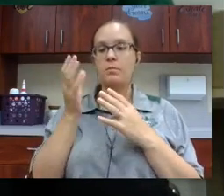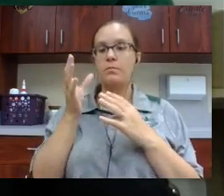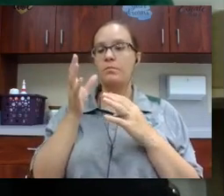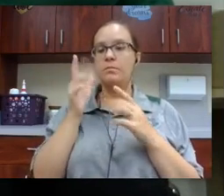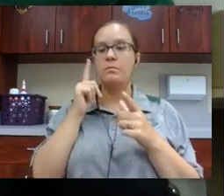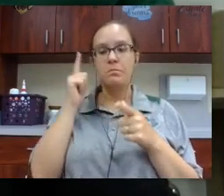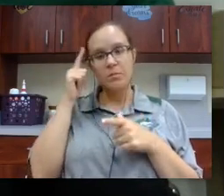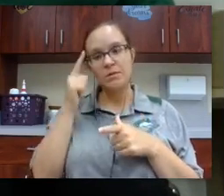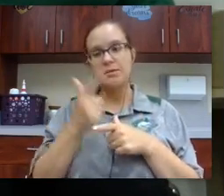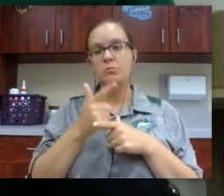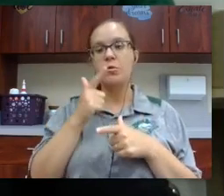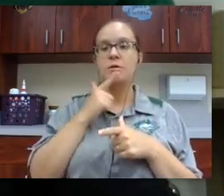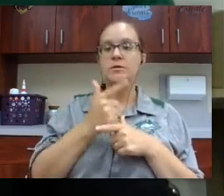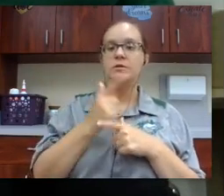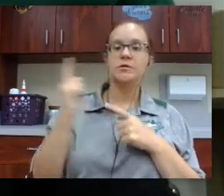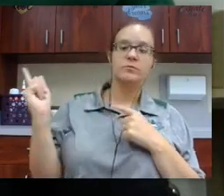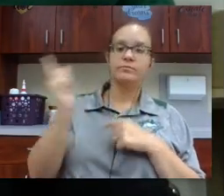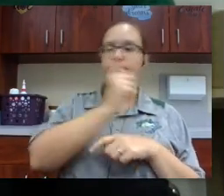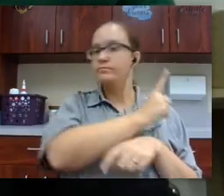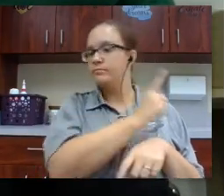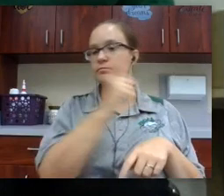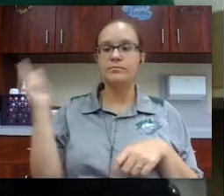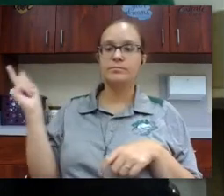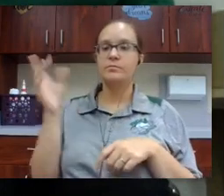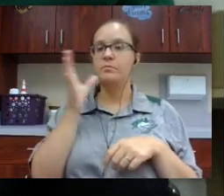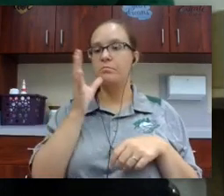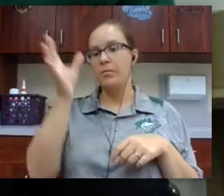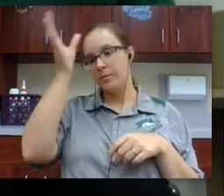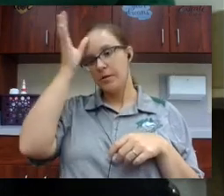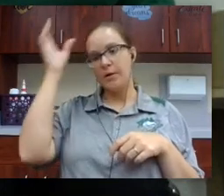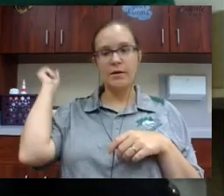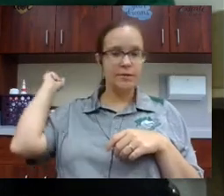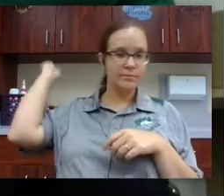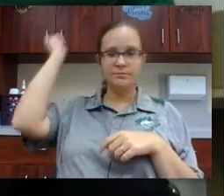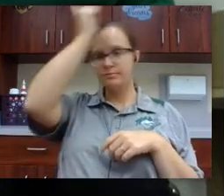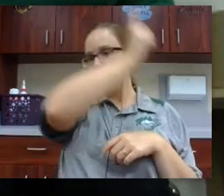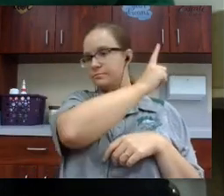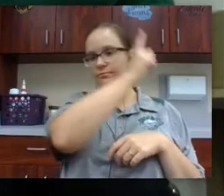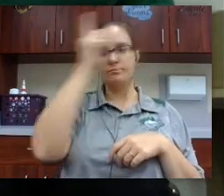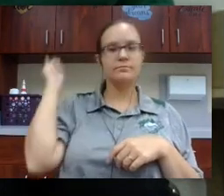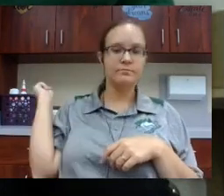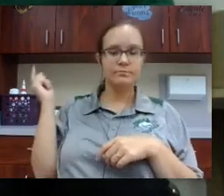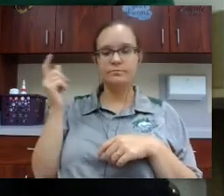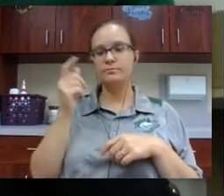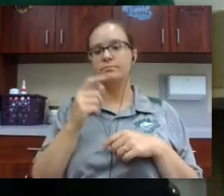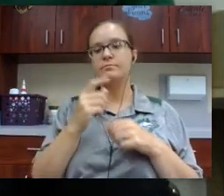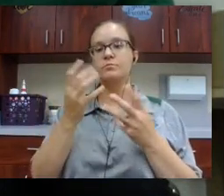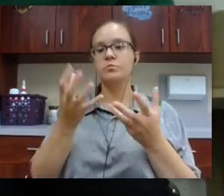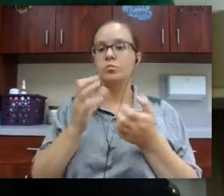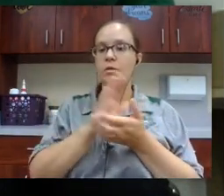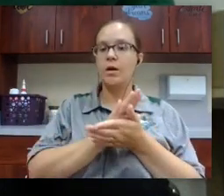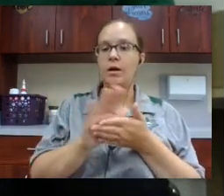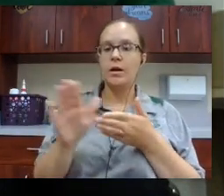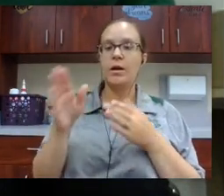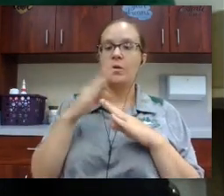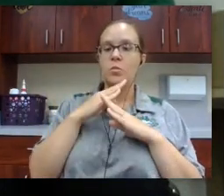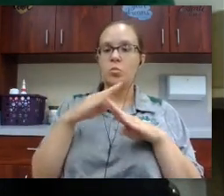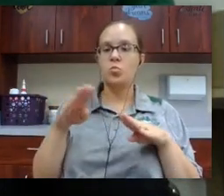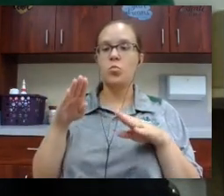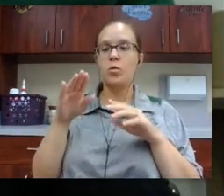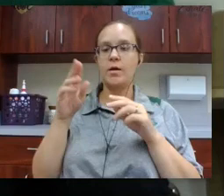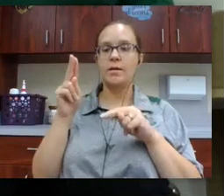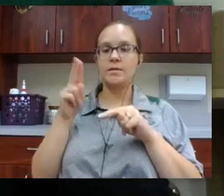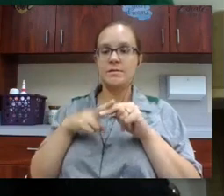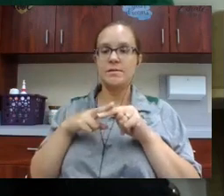or sisters walking by and interrupting you, or your parents interrupting you. You want a nice, quiet spot where you can listen and hear